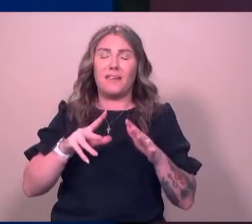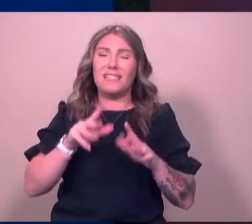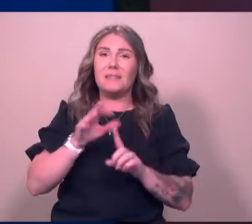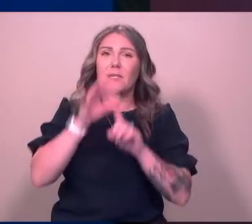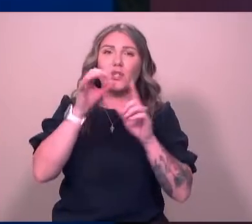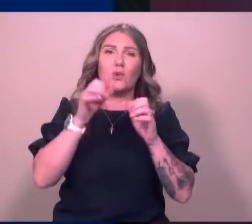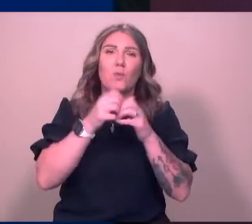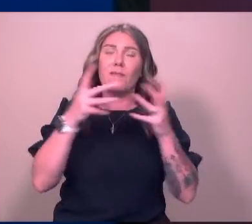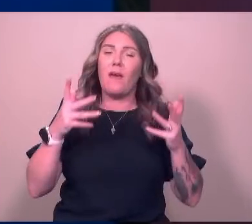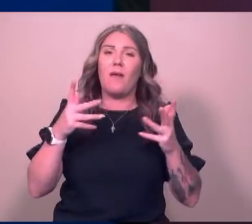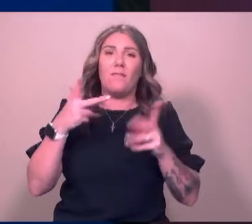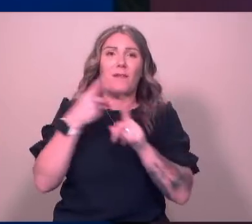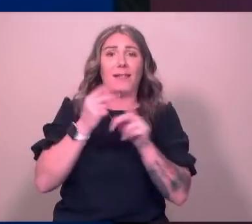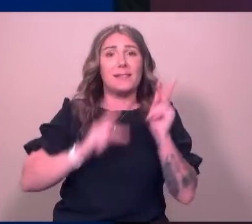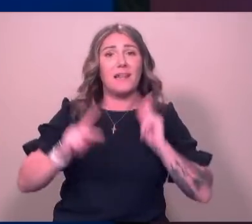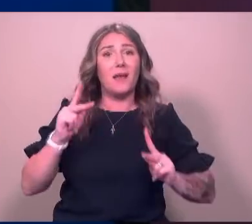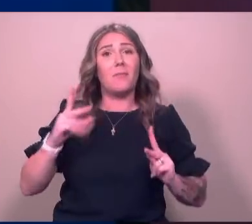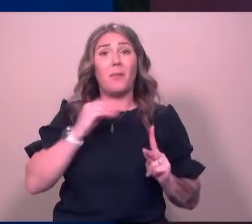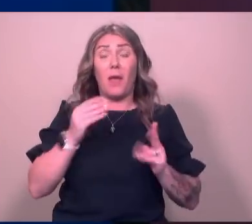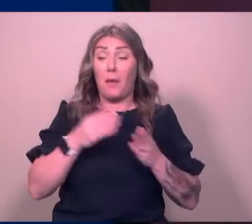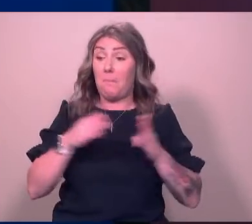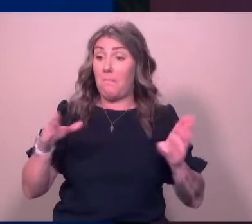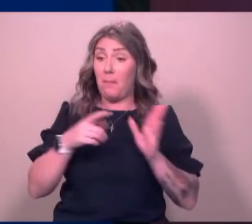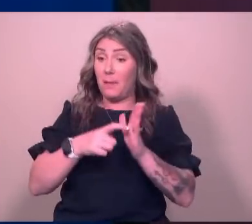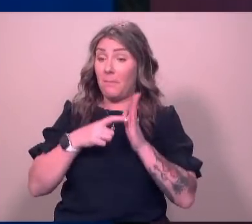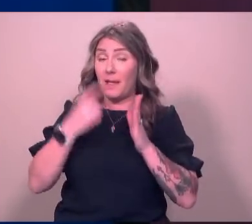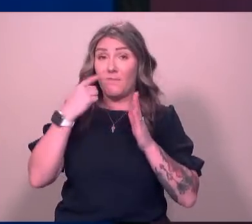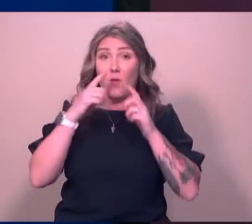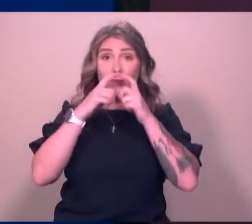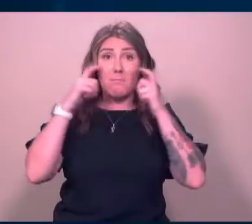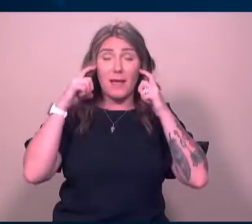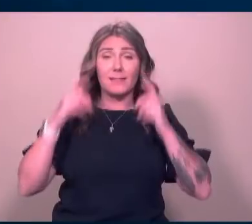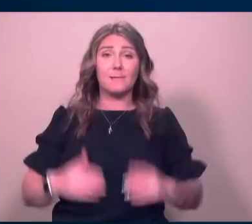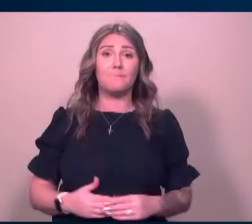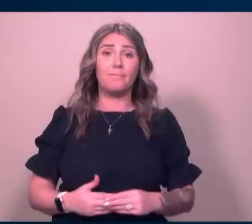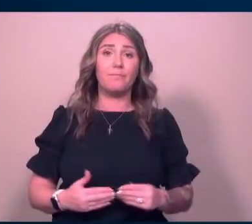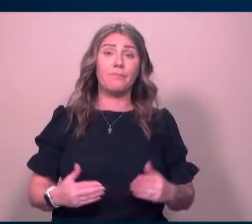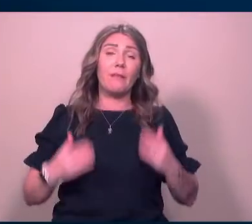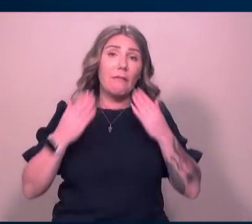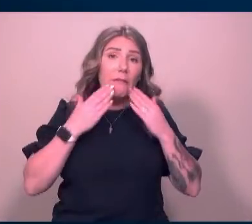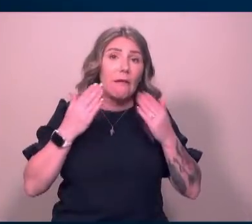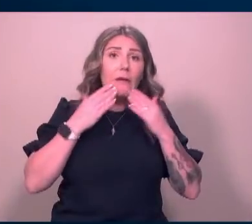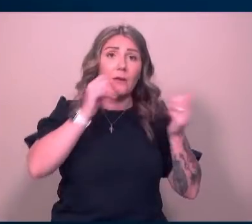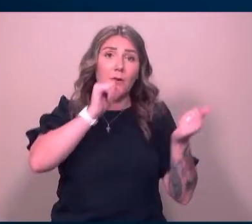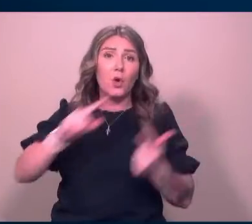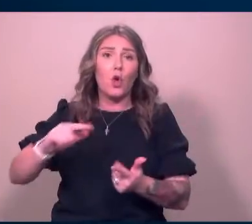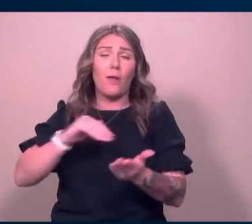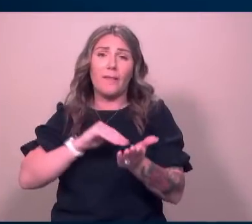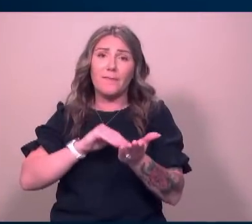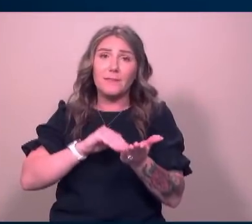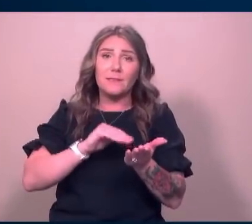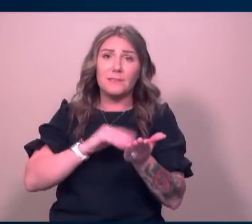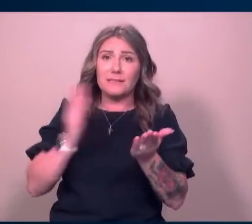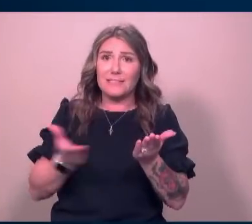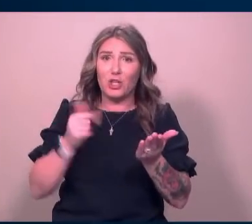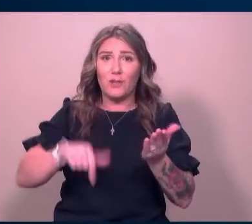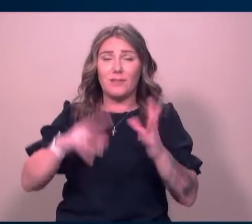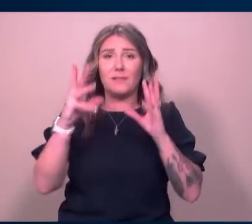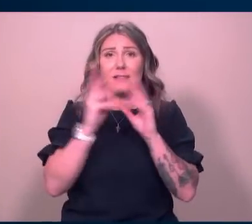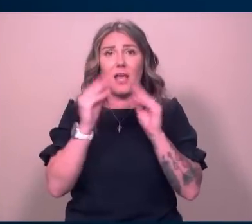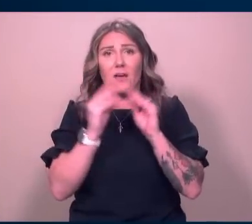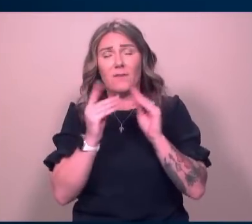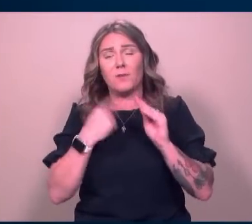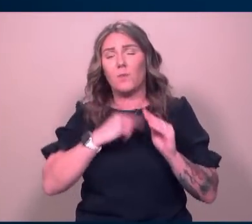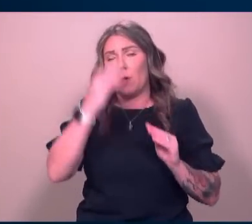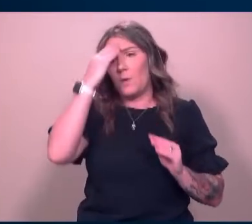unvaccinated people and without public mandates for masking. Thank you to all of our physicians at this conference. We know your time